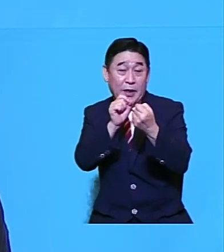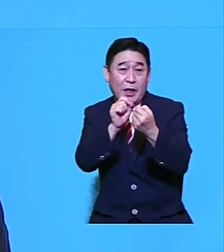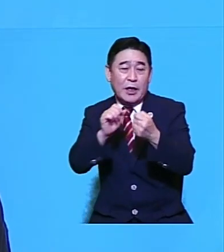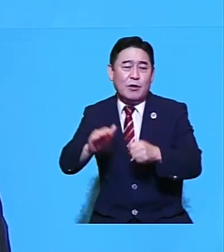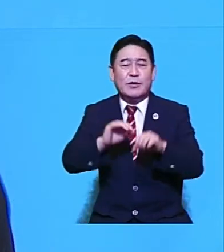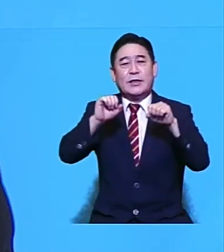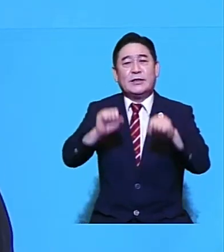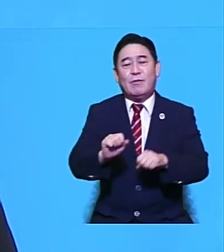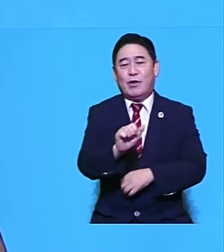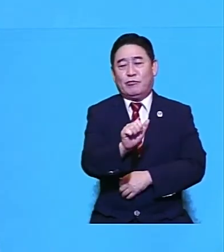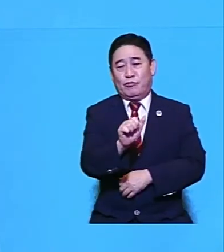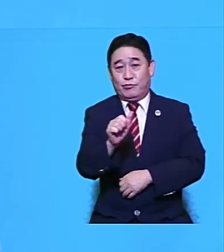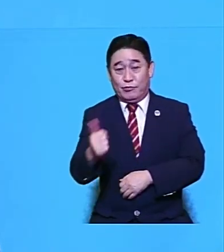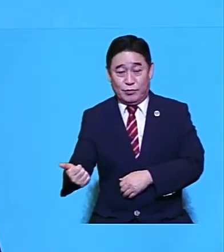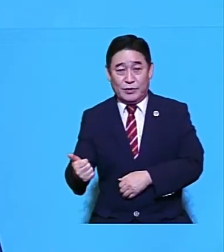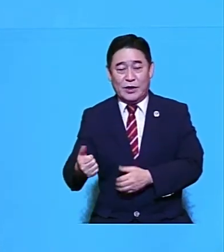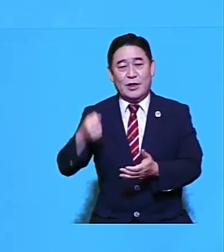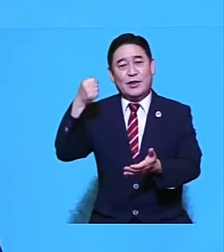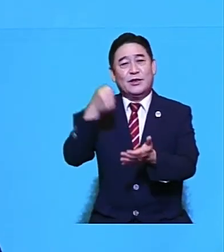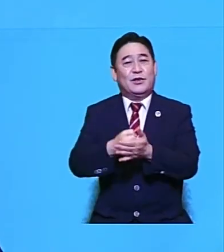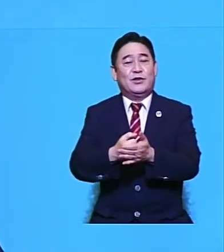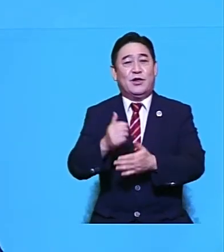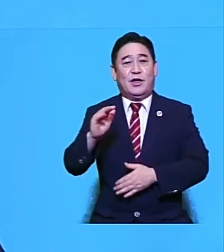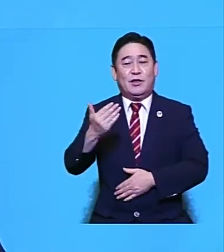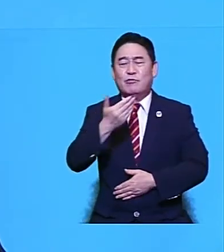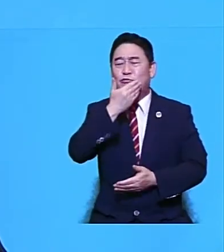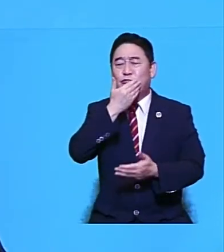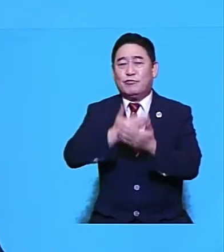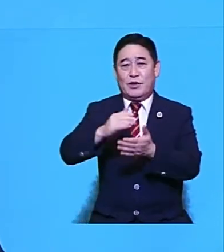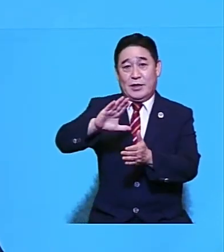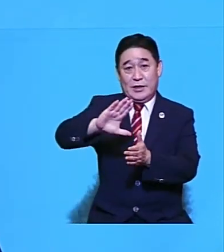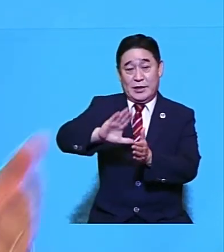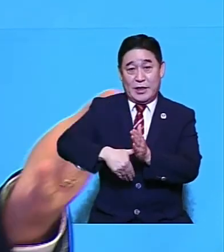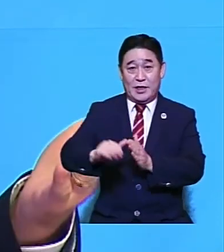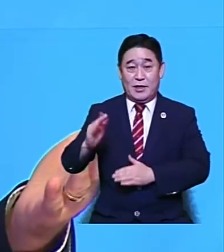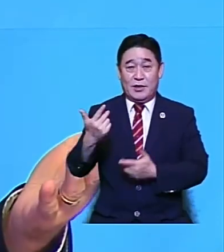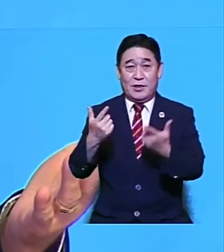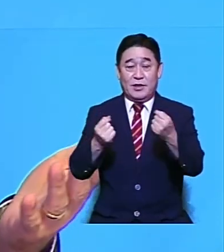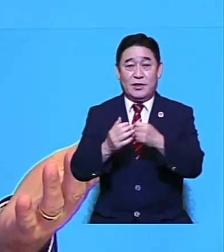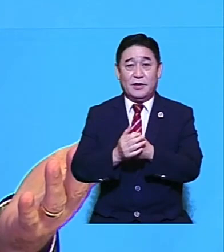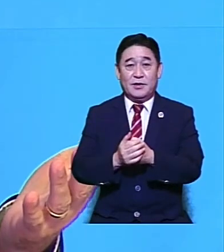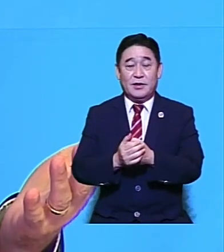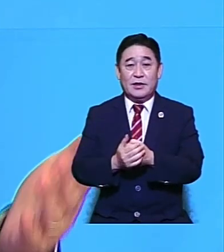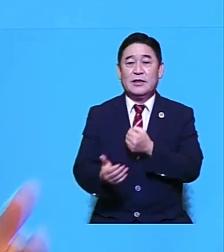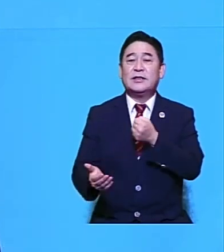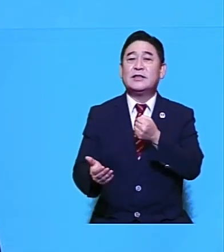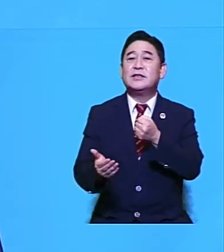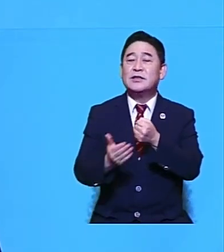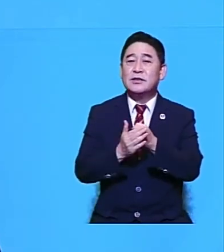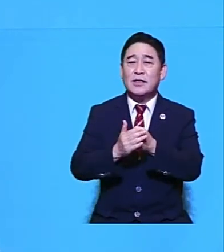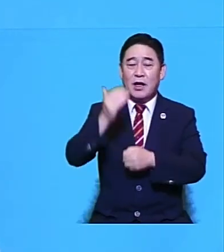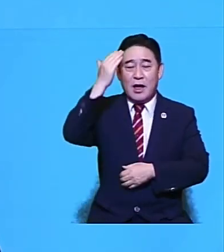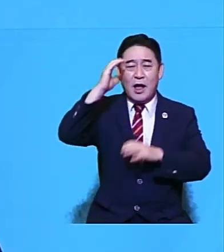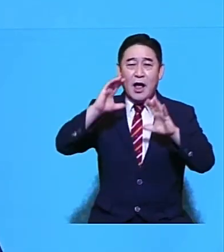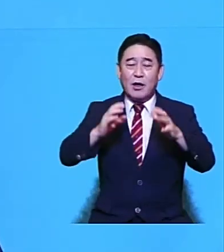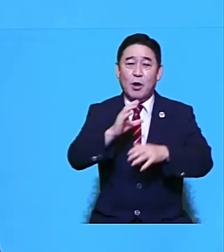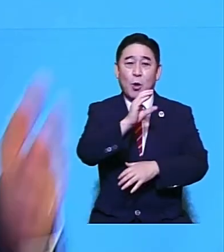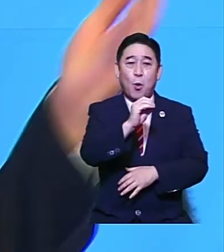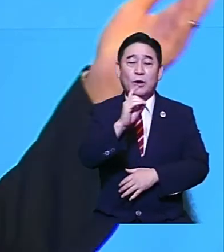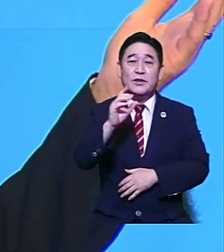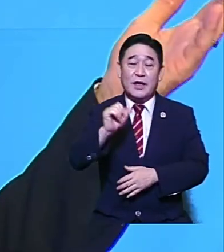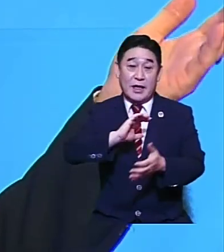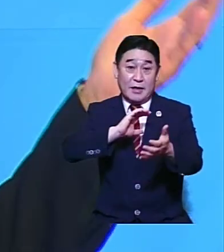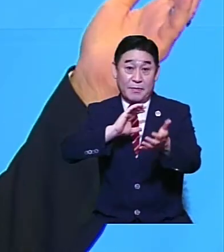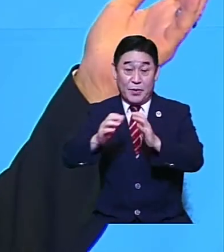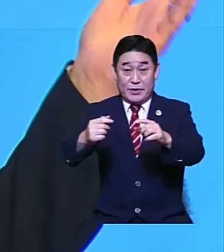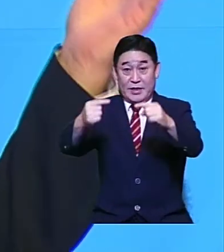children a healthy planet. So I'm extremely happy to learn, this is after all the Korean ODA conference, to